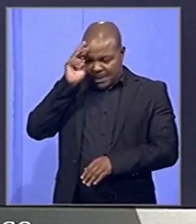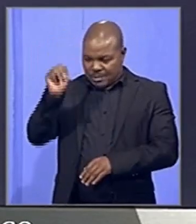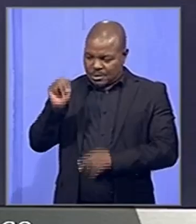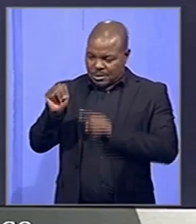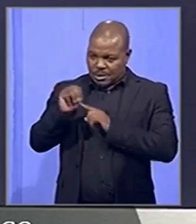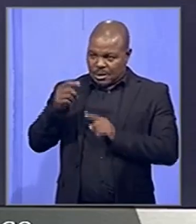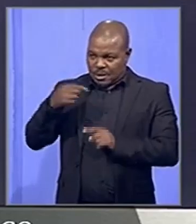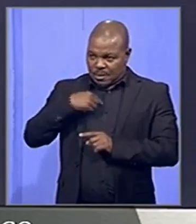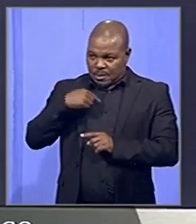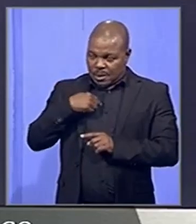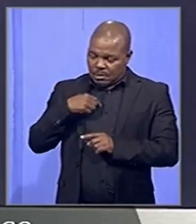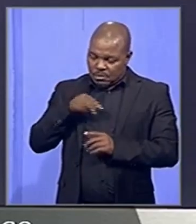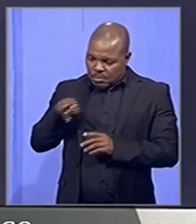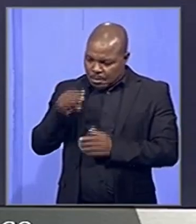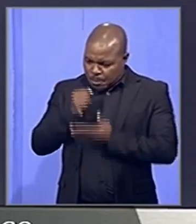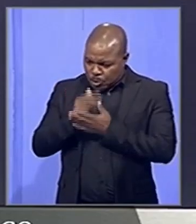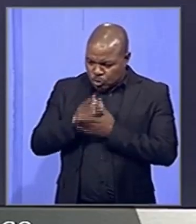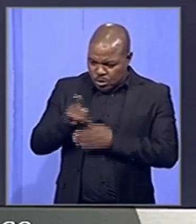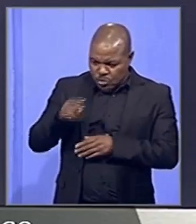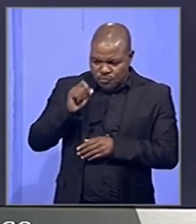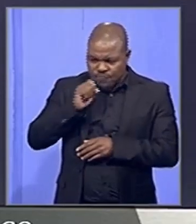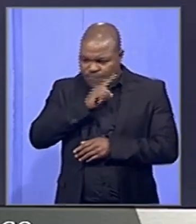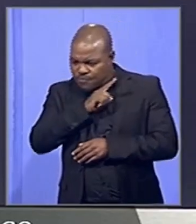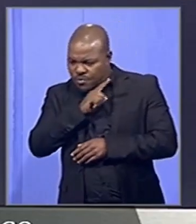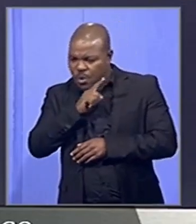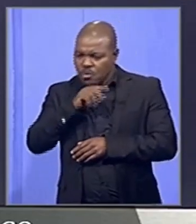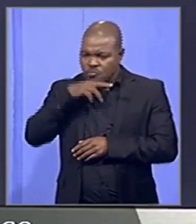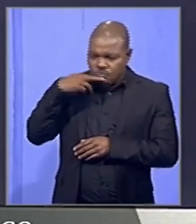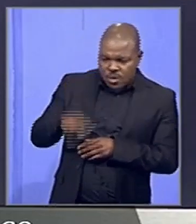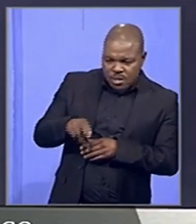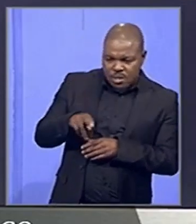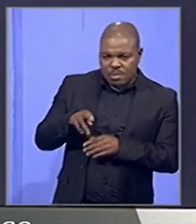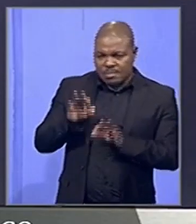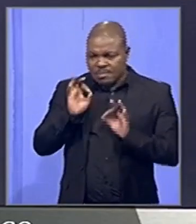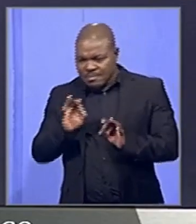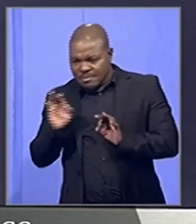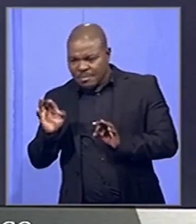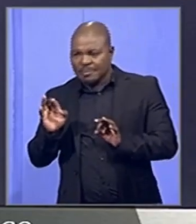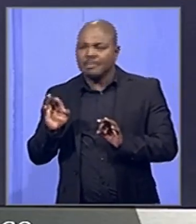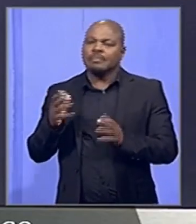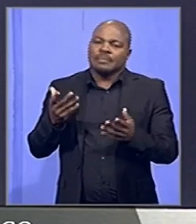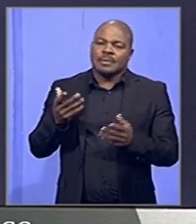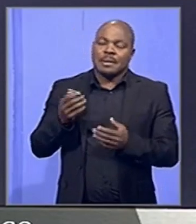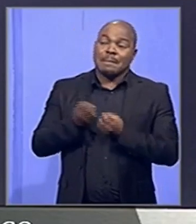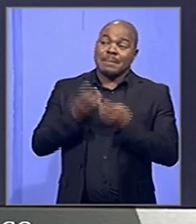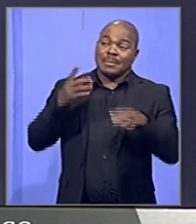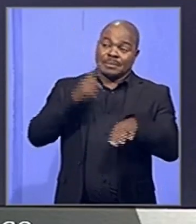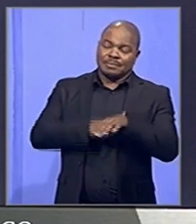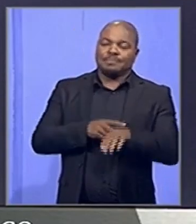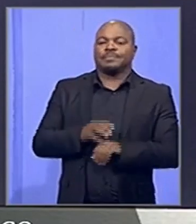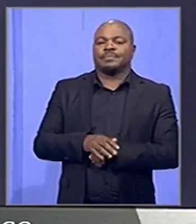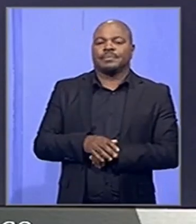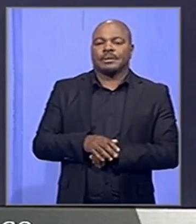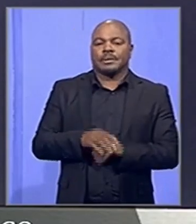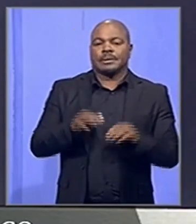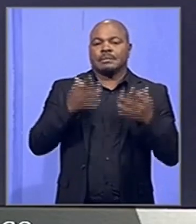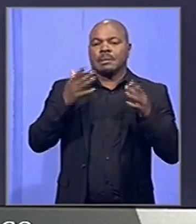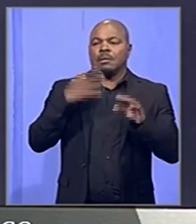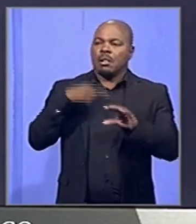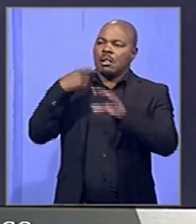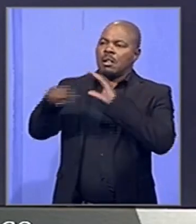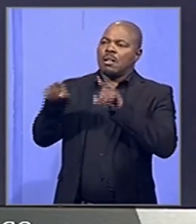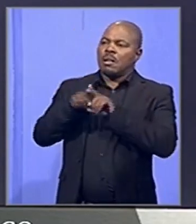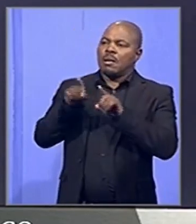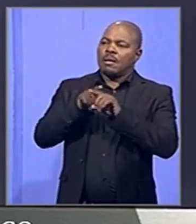ke bone hore message a se a nnete or a se a maka. Many times o thola hore batho ba ba sendela hona